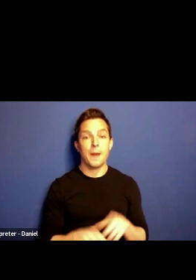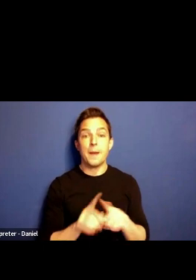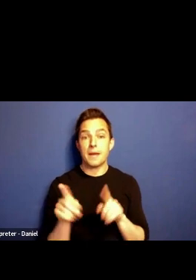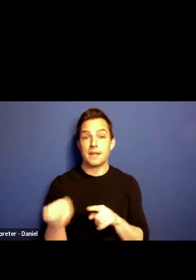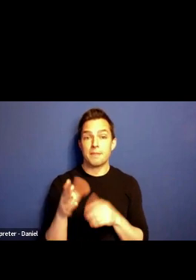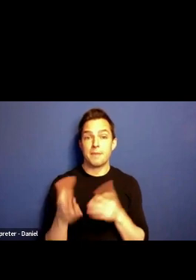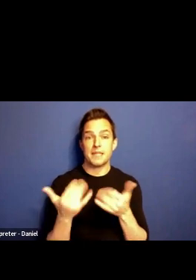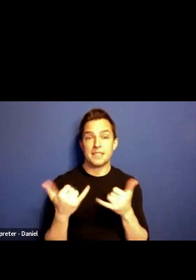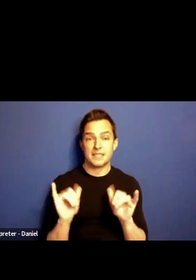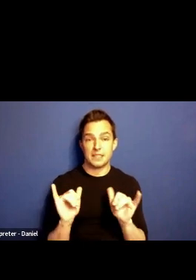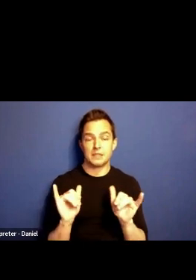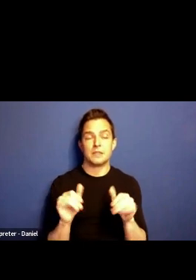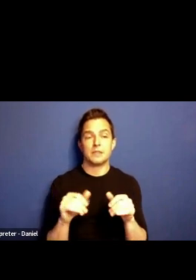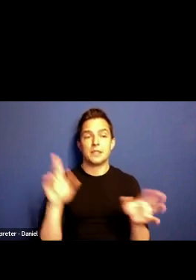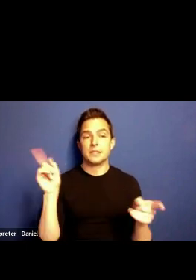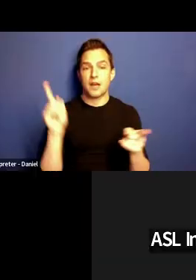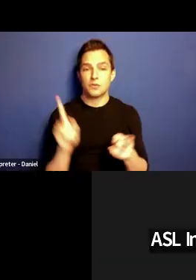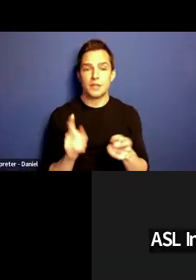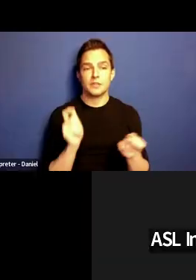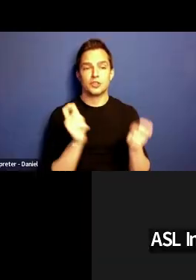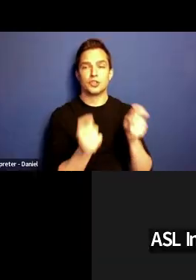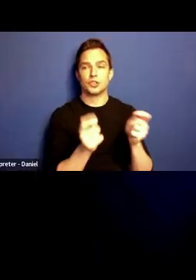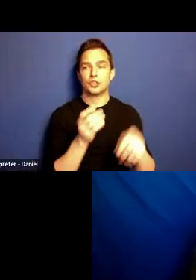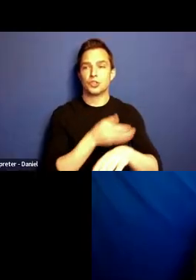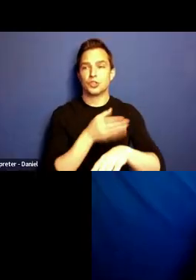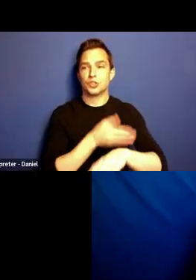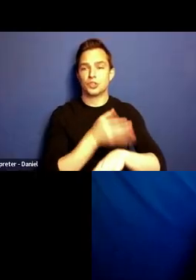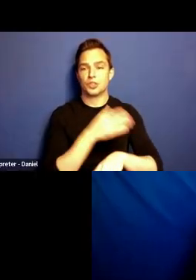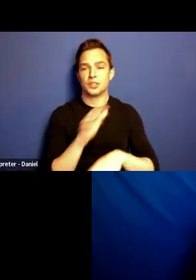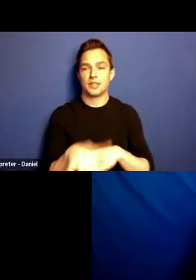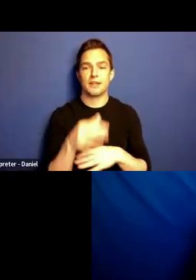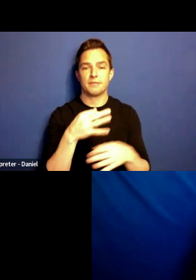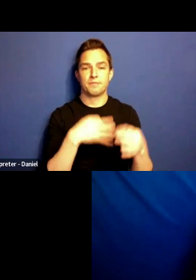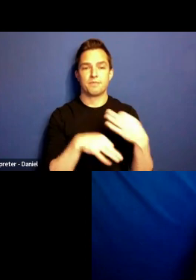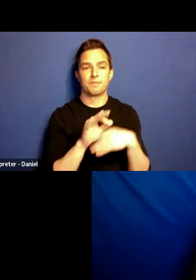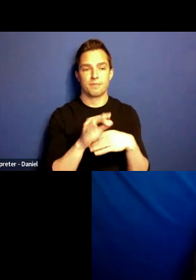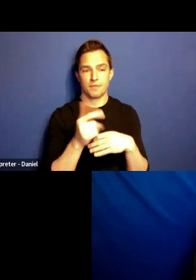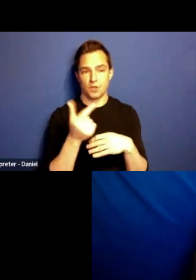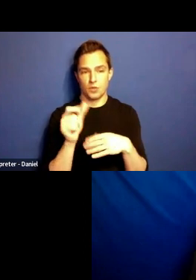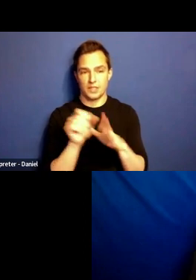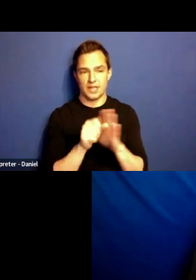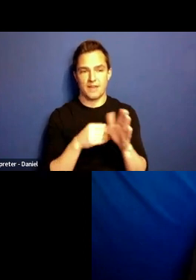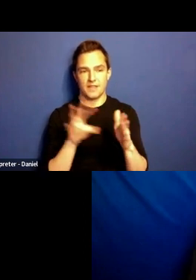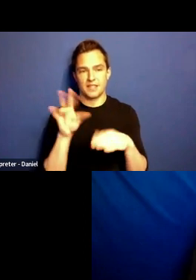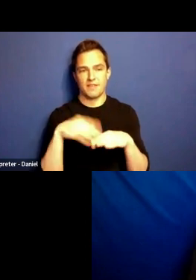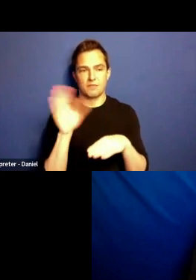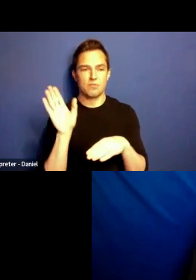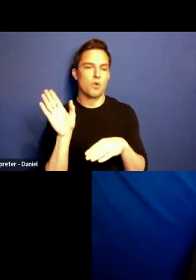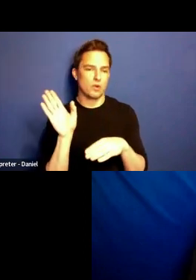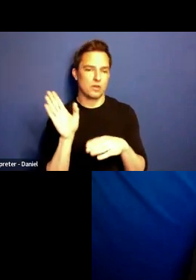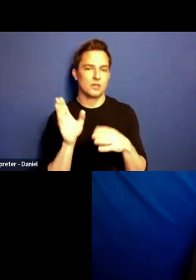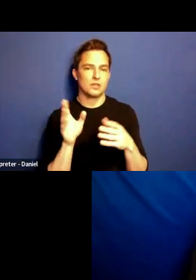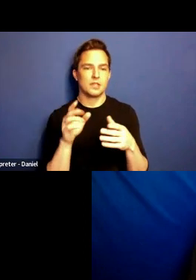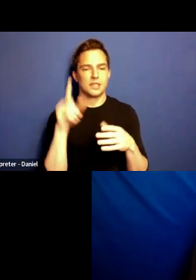still be doing some downsizing or reconfiguring, as opposed to the green states have 7 or more state psychiatric